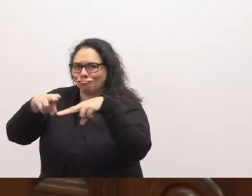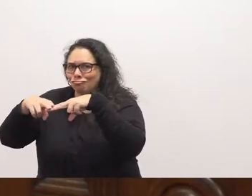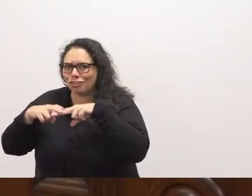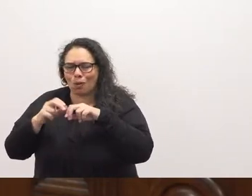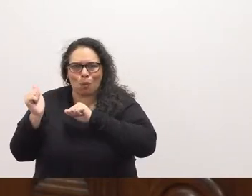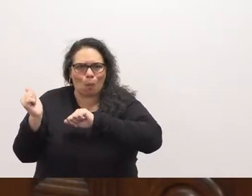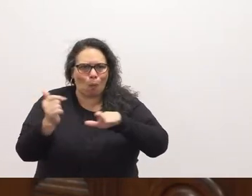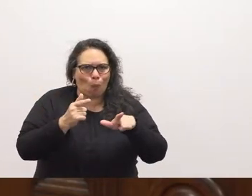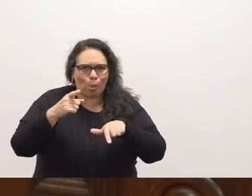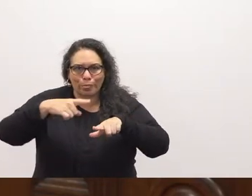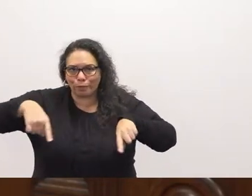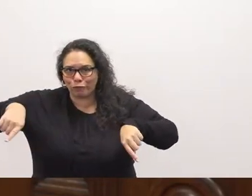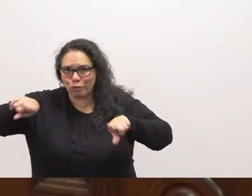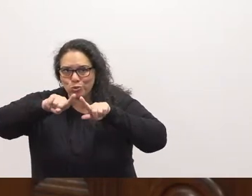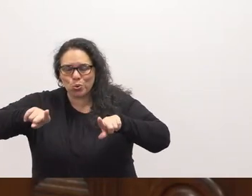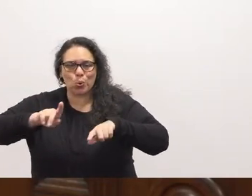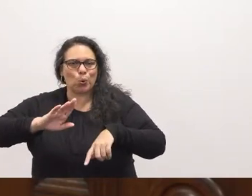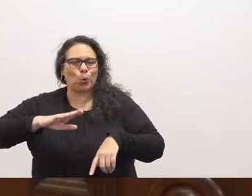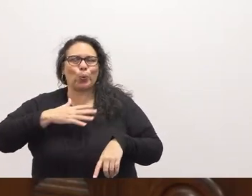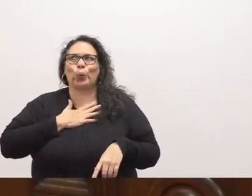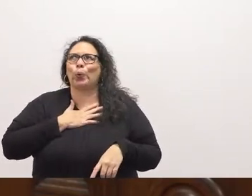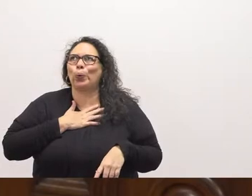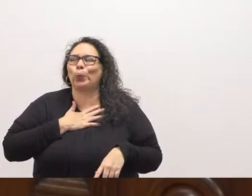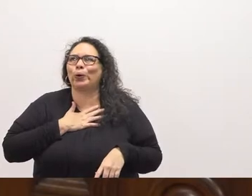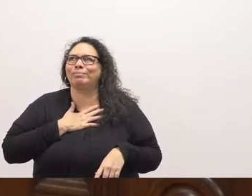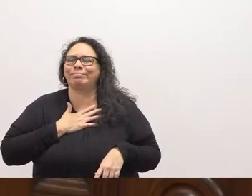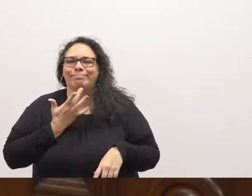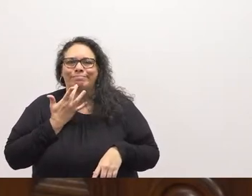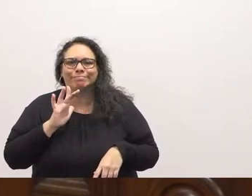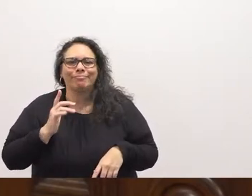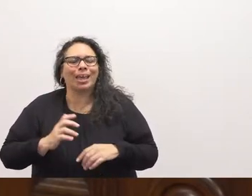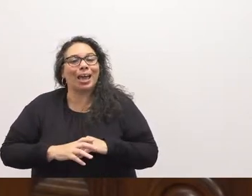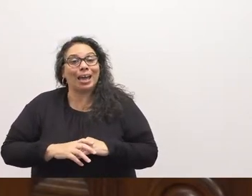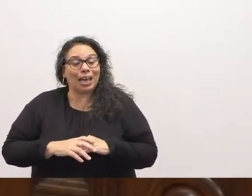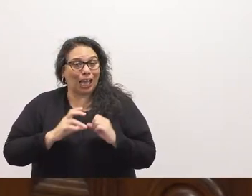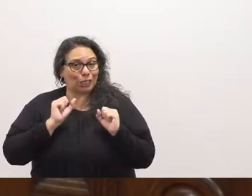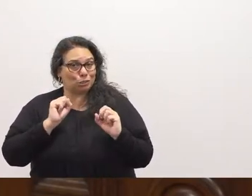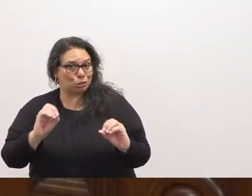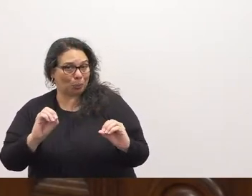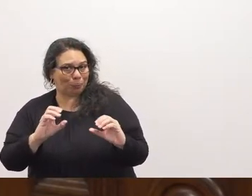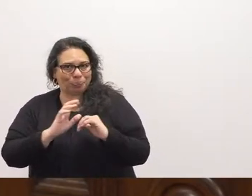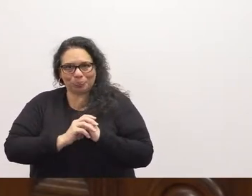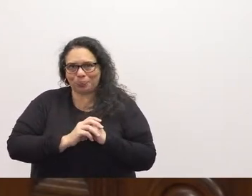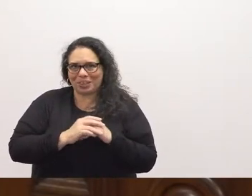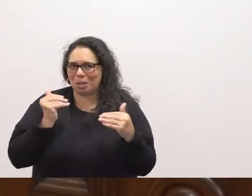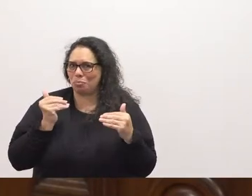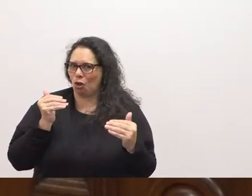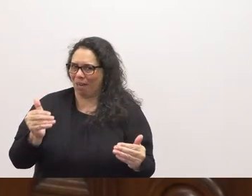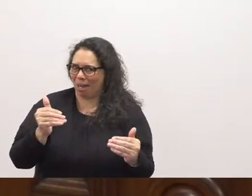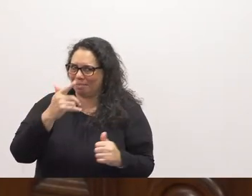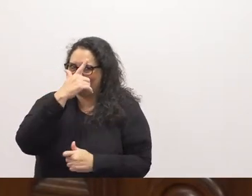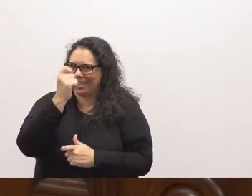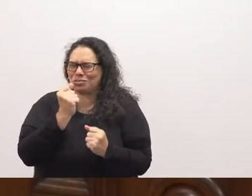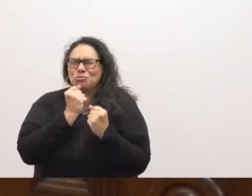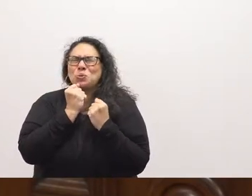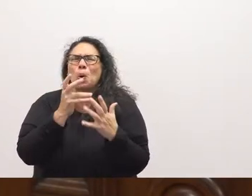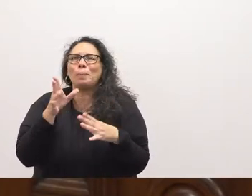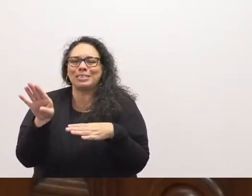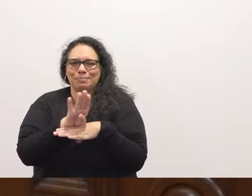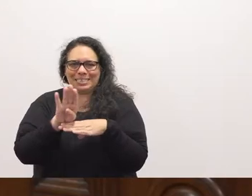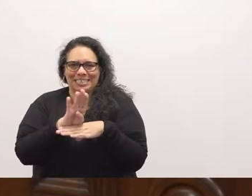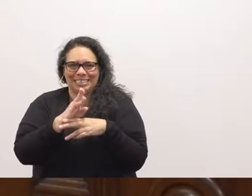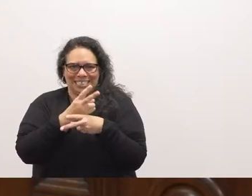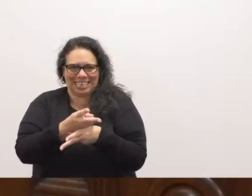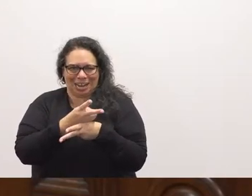one of you, what a treat, really. So, let's see. We have to move on because we have so much business to take